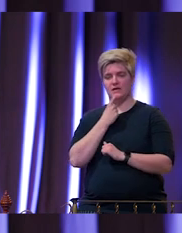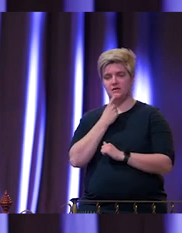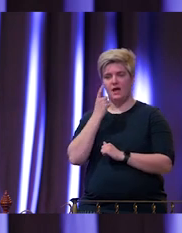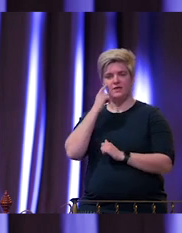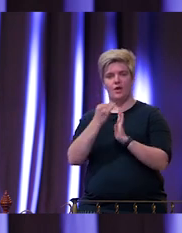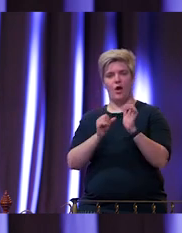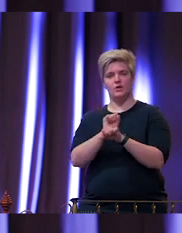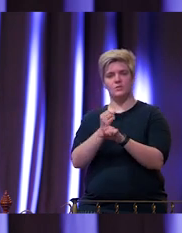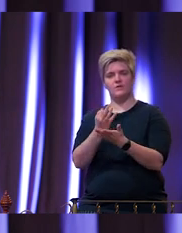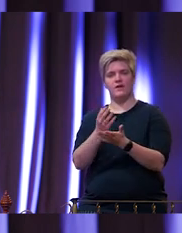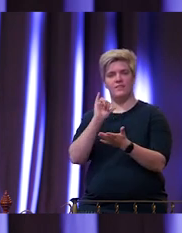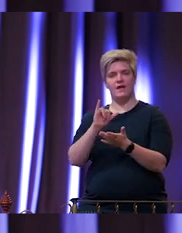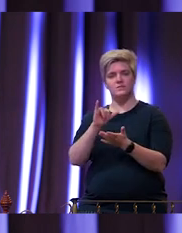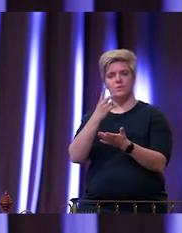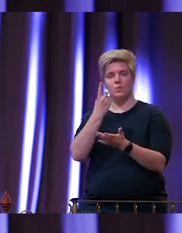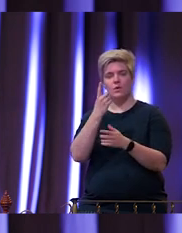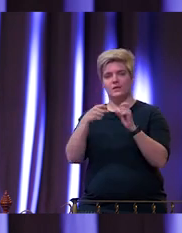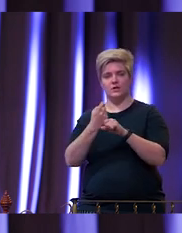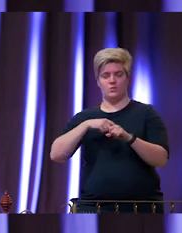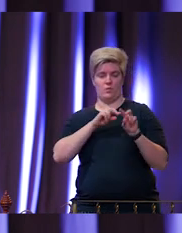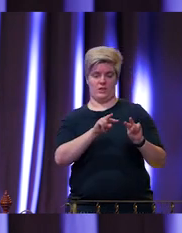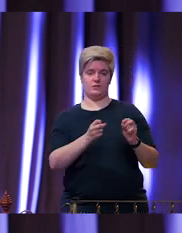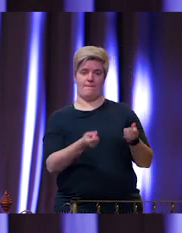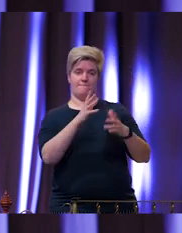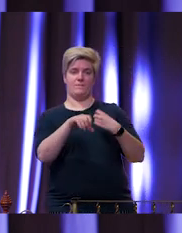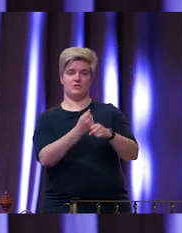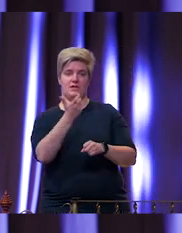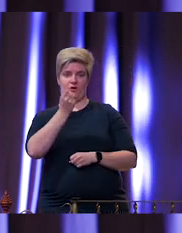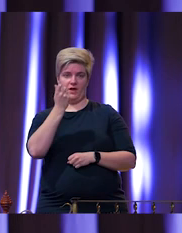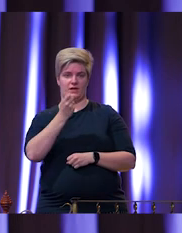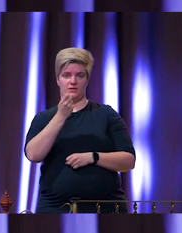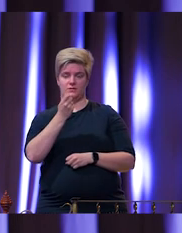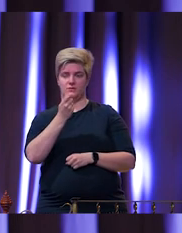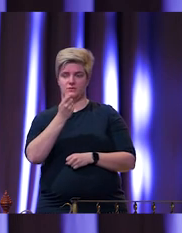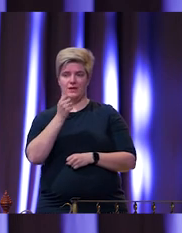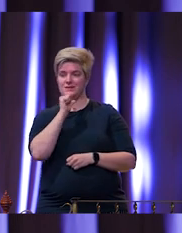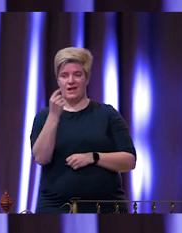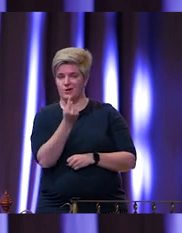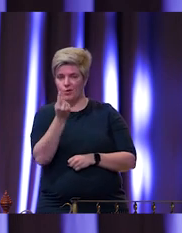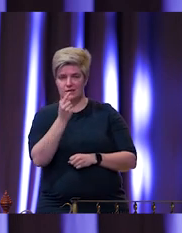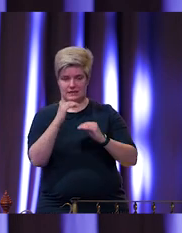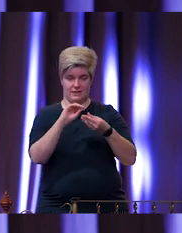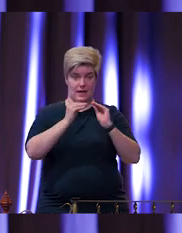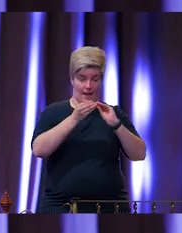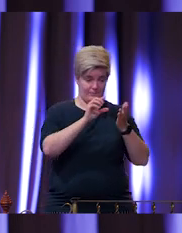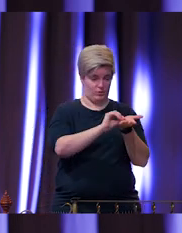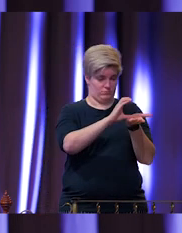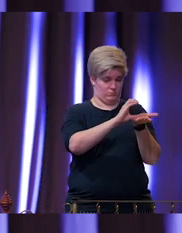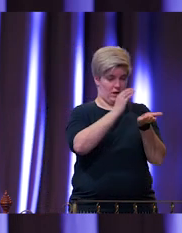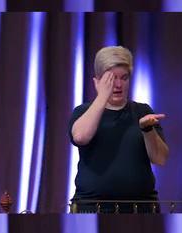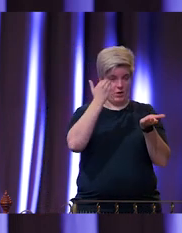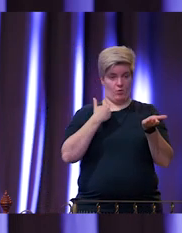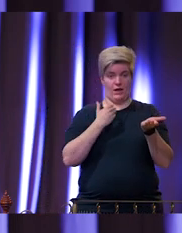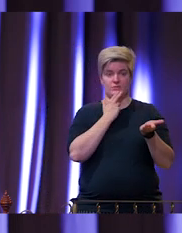of the reasons why we looked at multi-year funding, is for exactly what Richard said. It's not just about the amount. I know when I was running a small